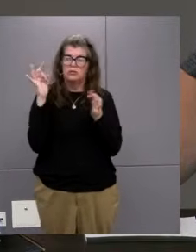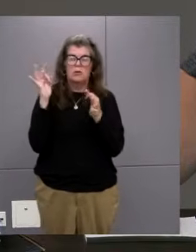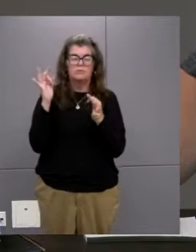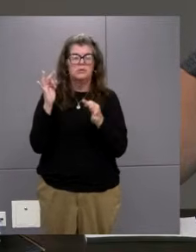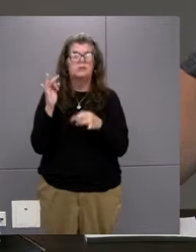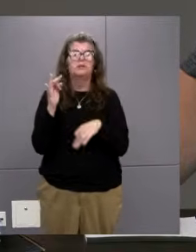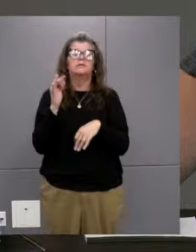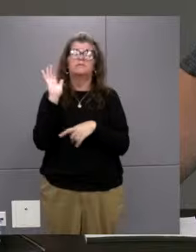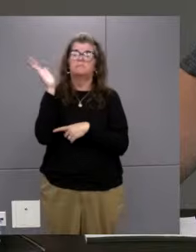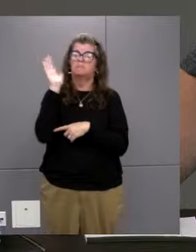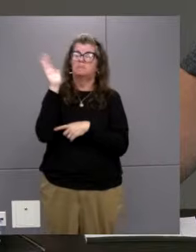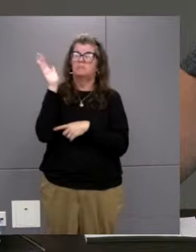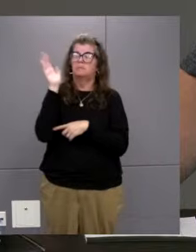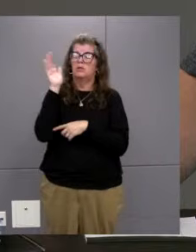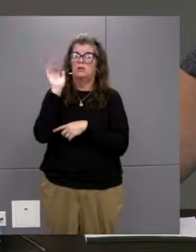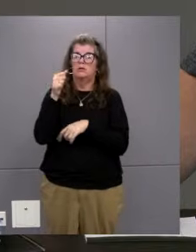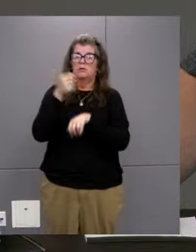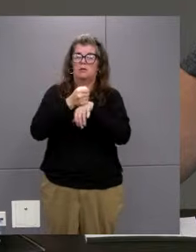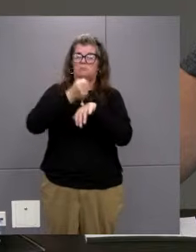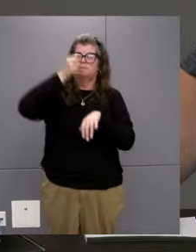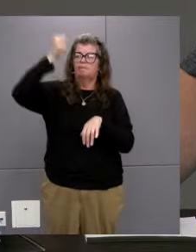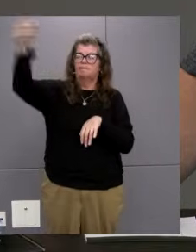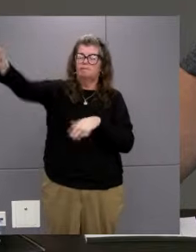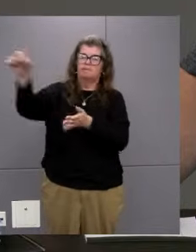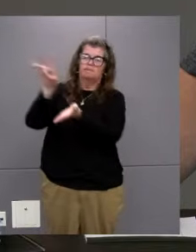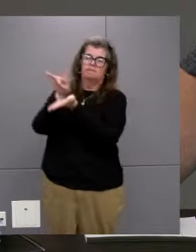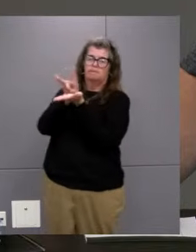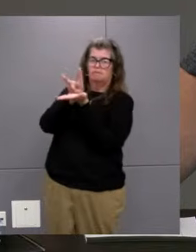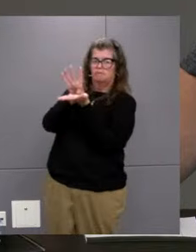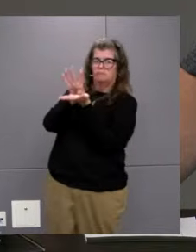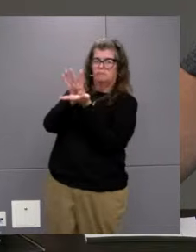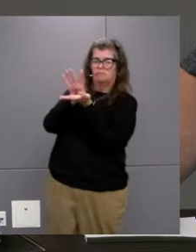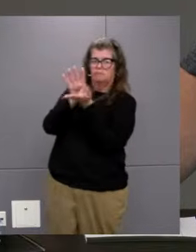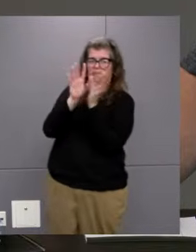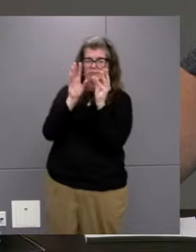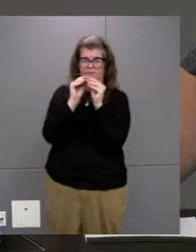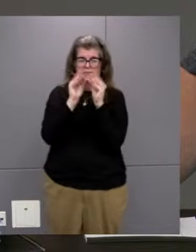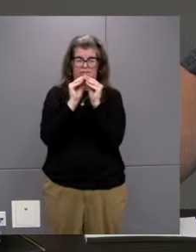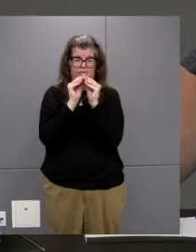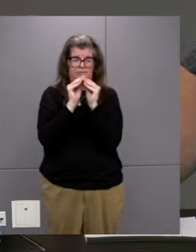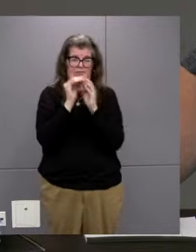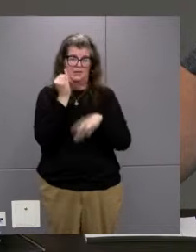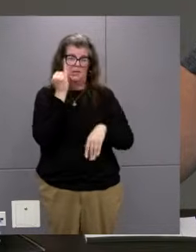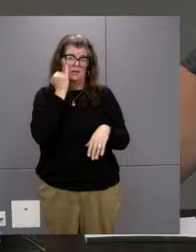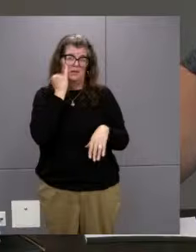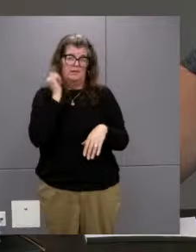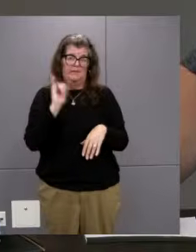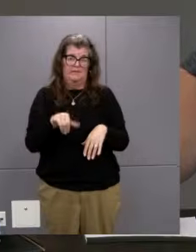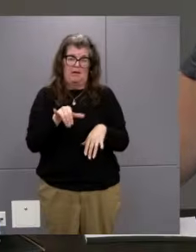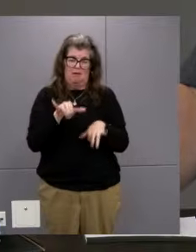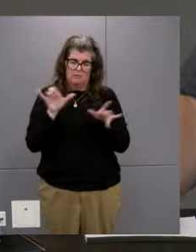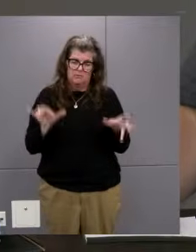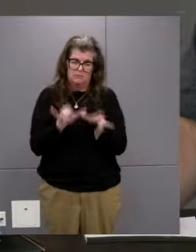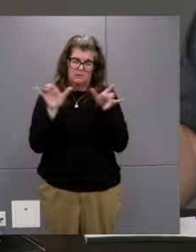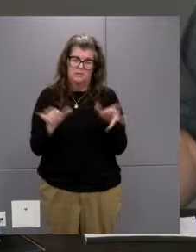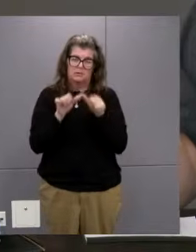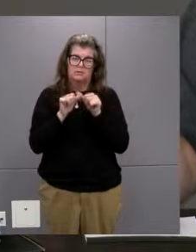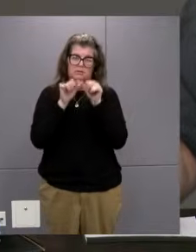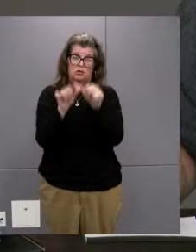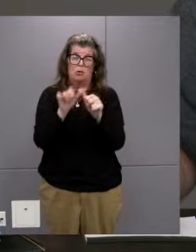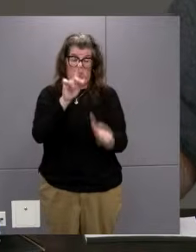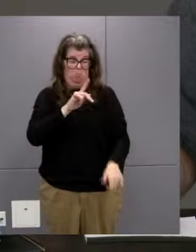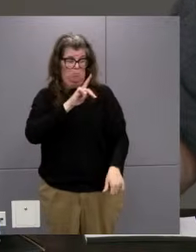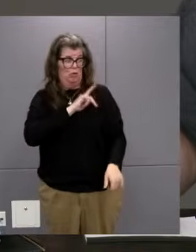be removed from this meeting if the disruptive conduct continues. Personal